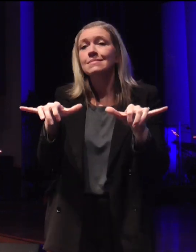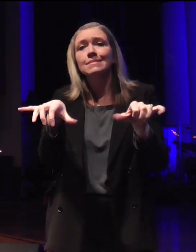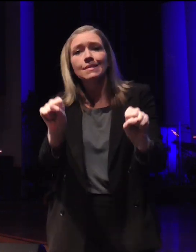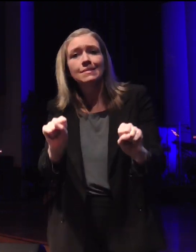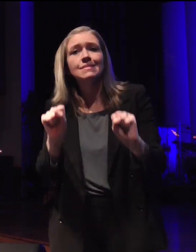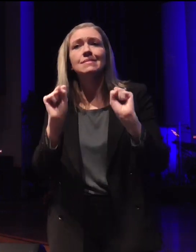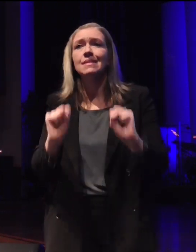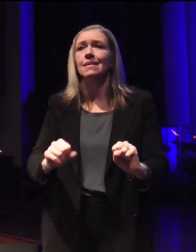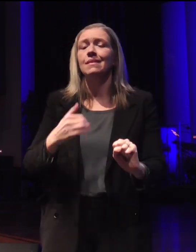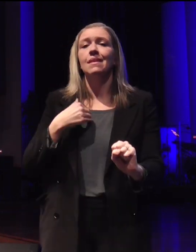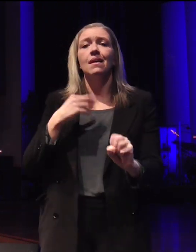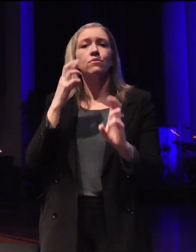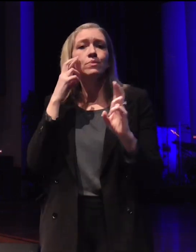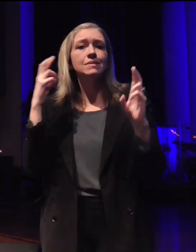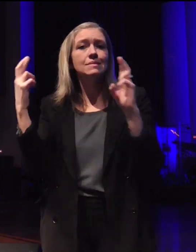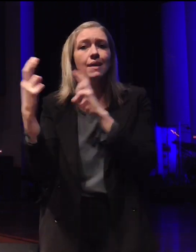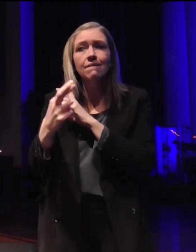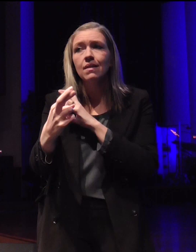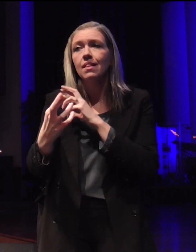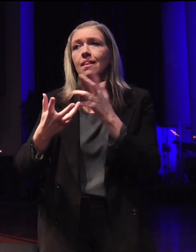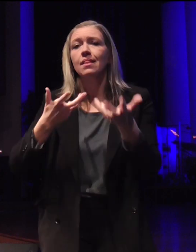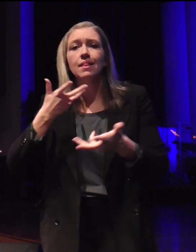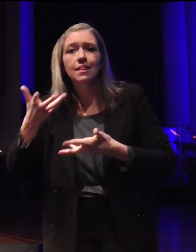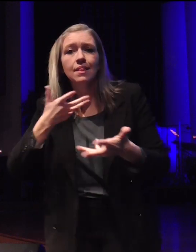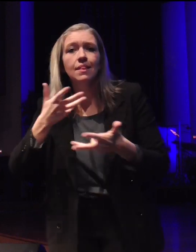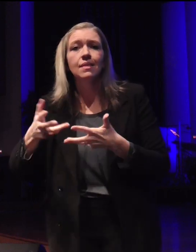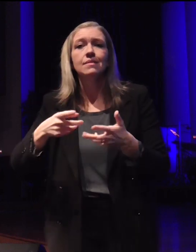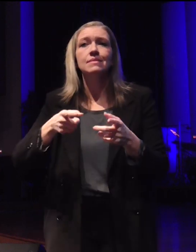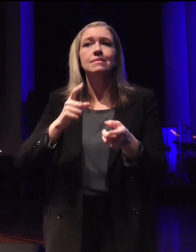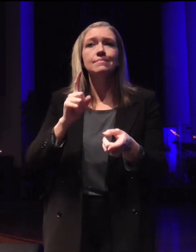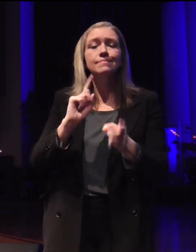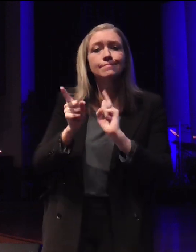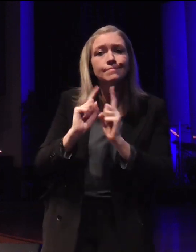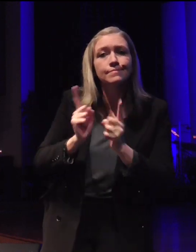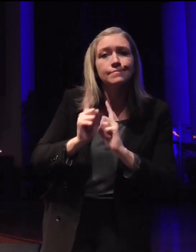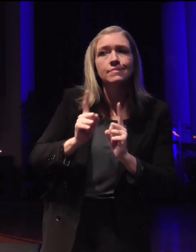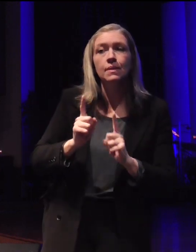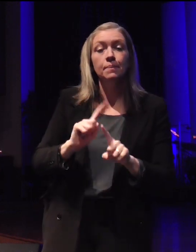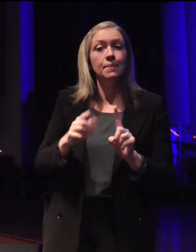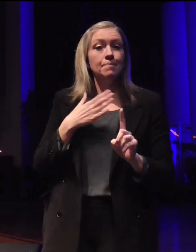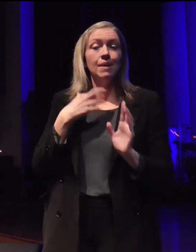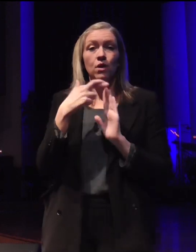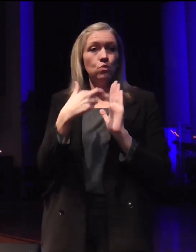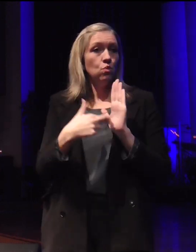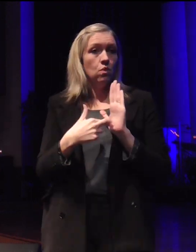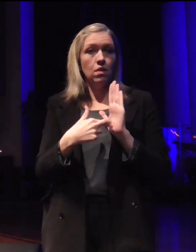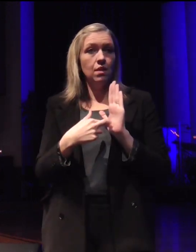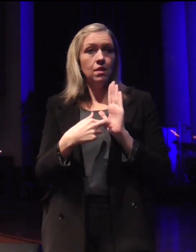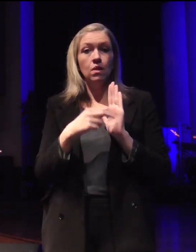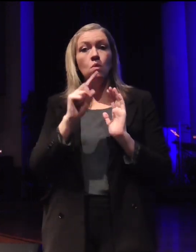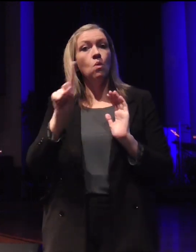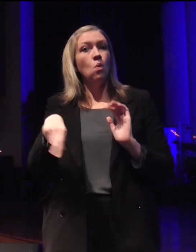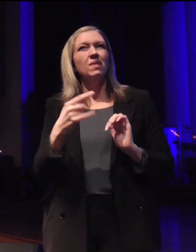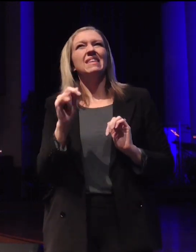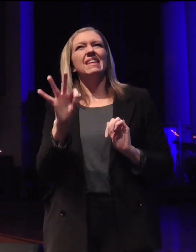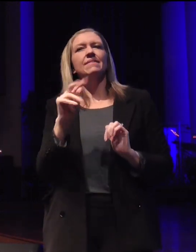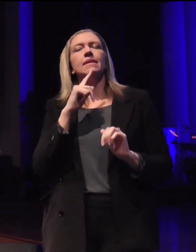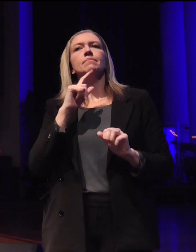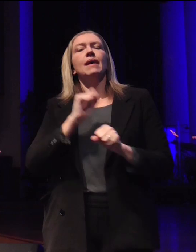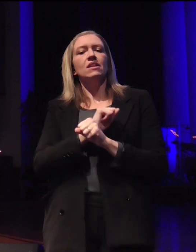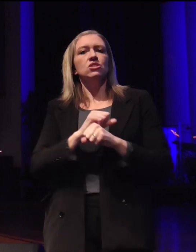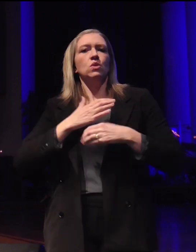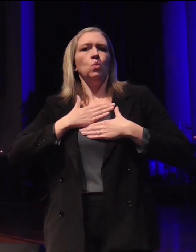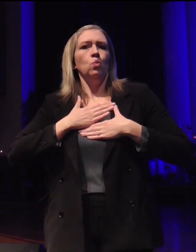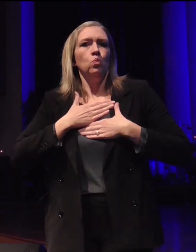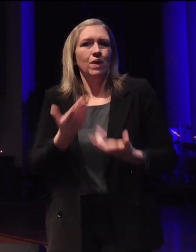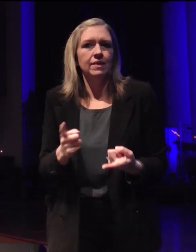have respectful conversations, rigorous debate, but my rule about that is only if I'm actually